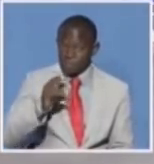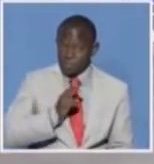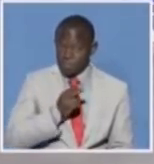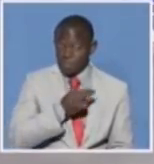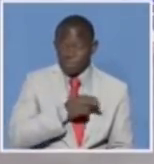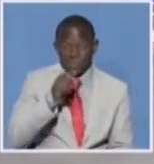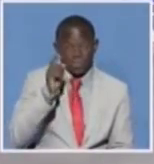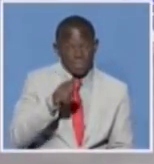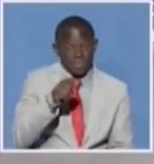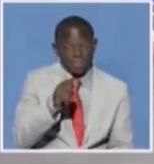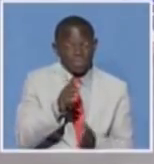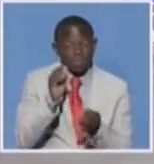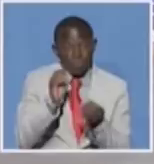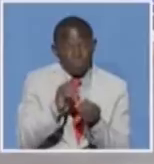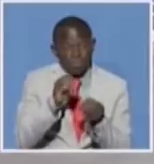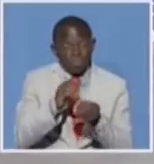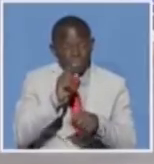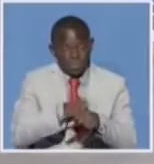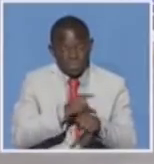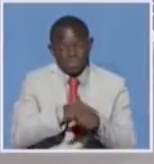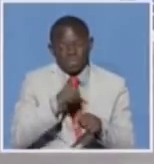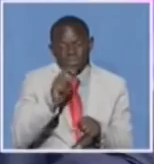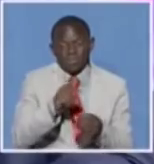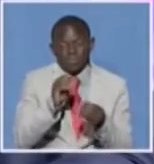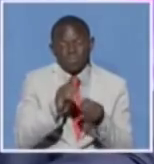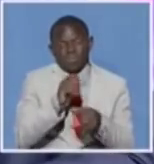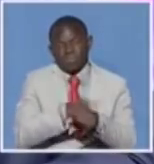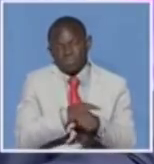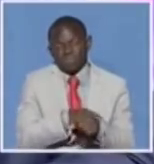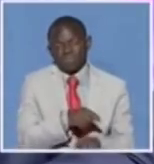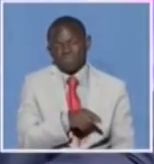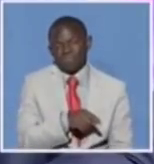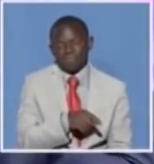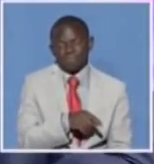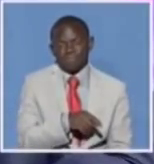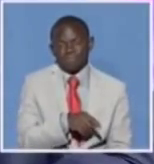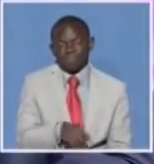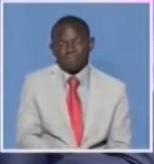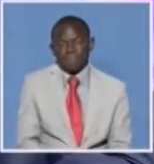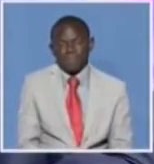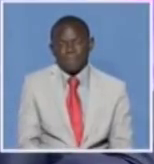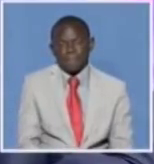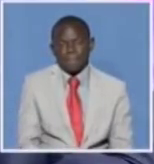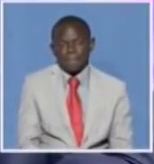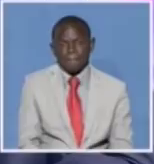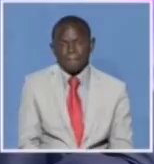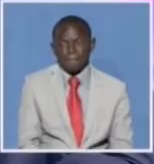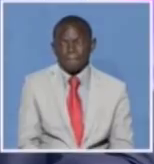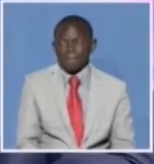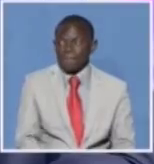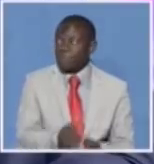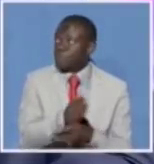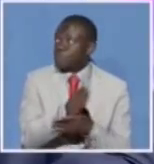explore that particular issue, because there are a number of things that need to be taken into